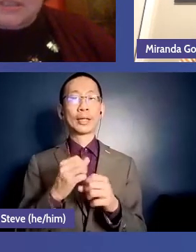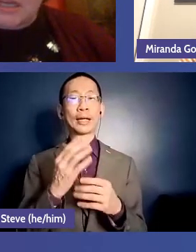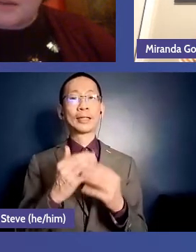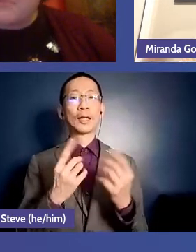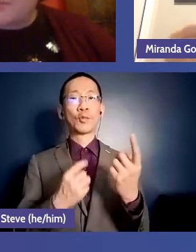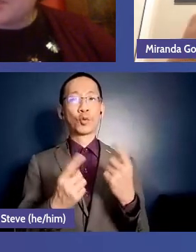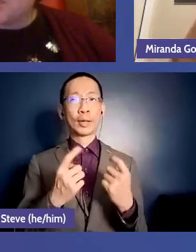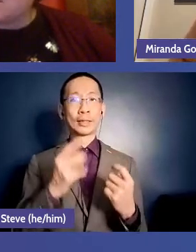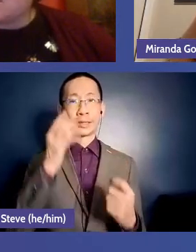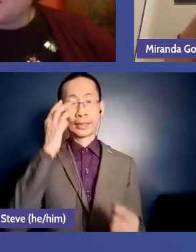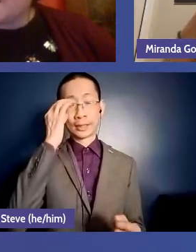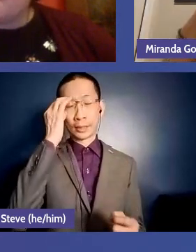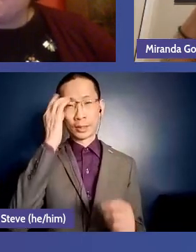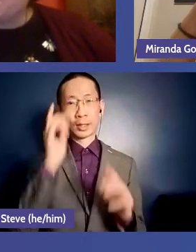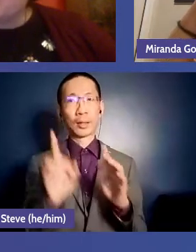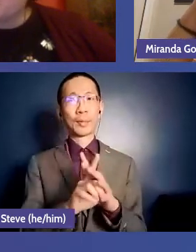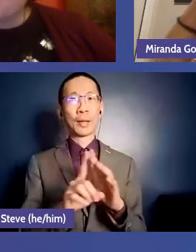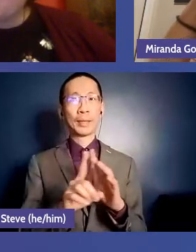questions popping in.